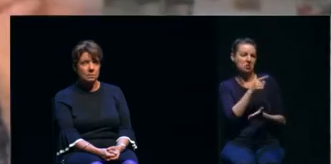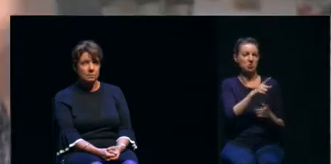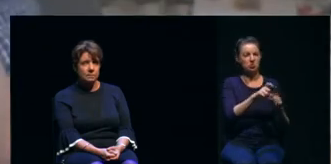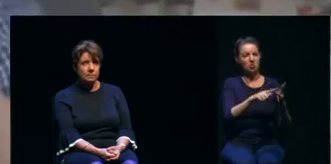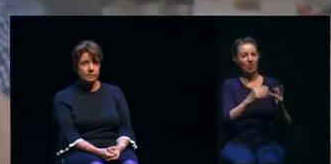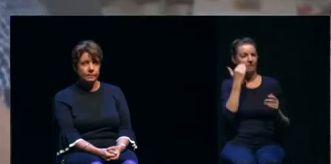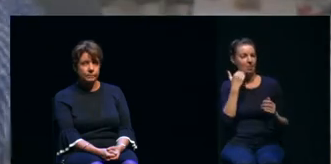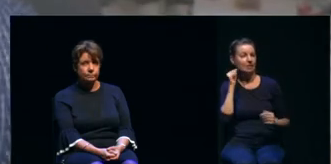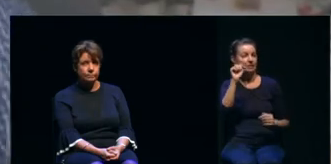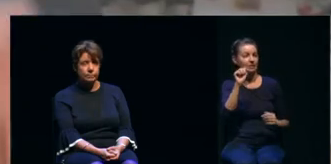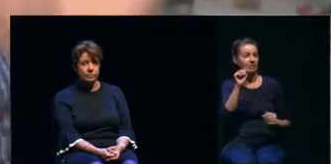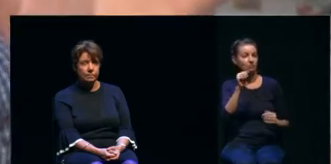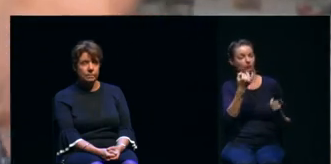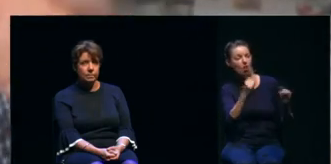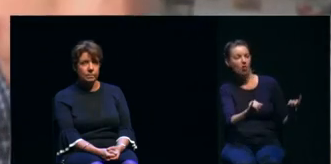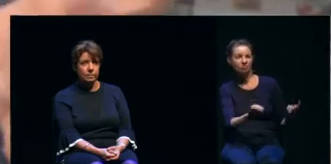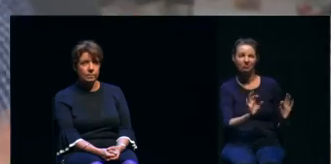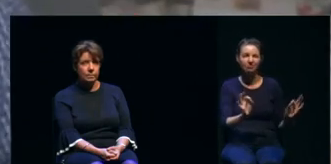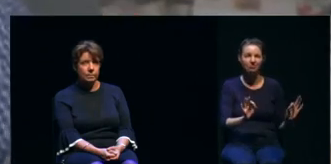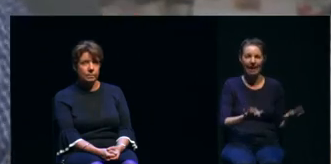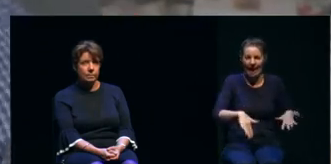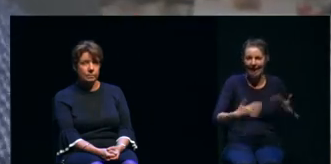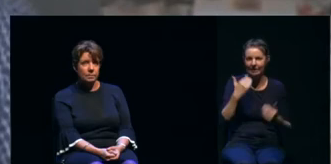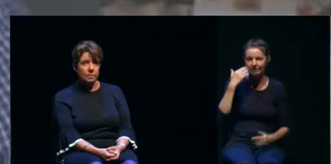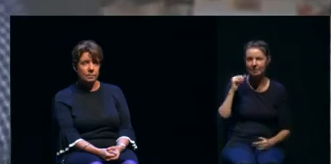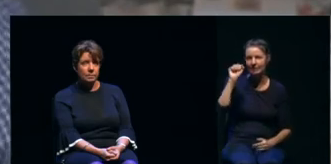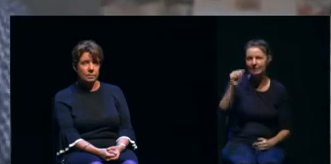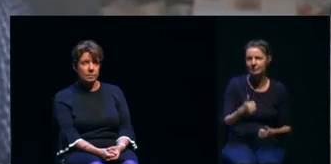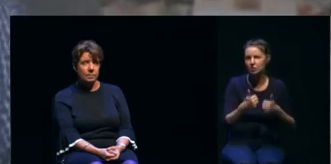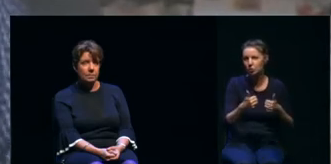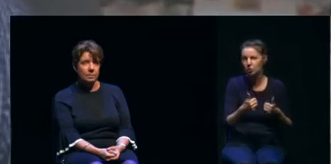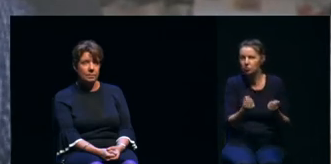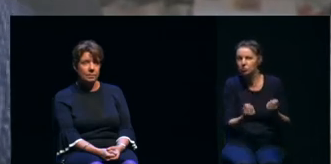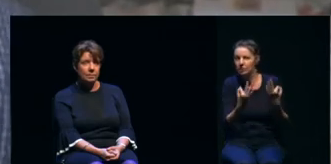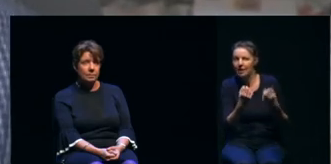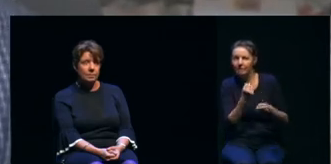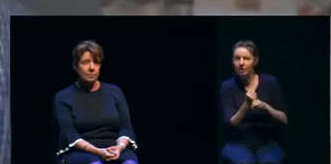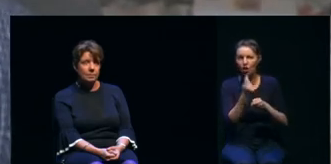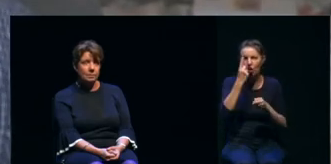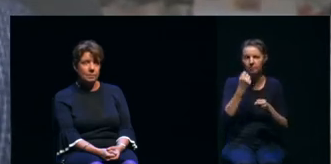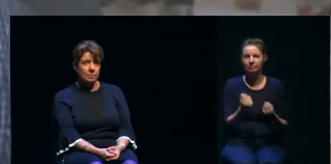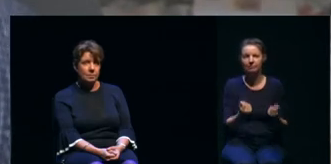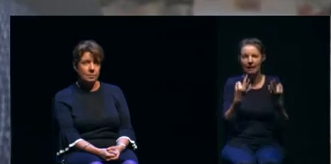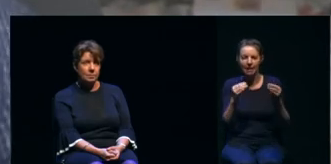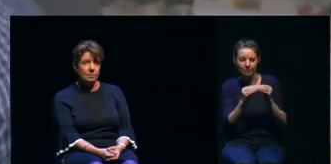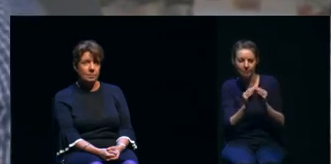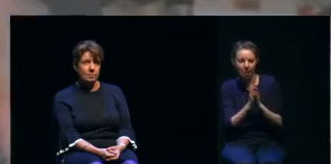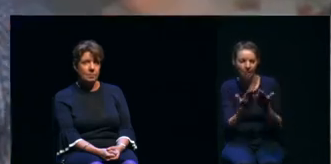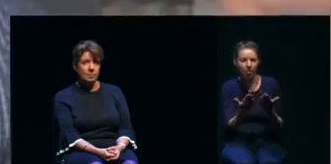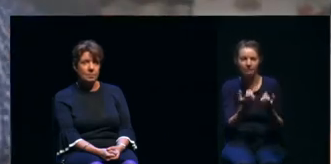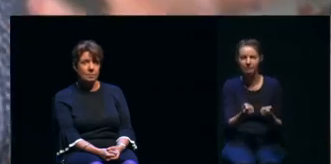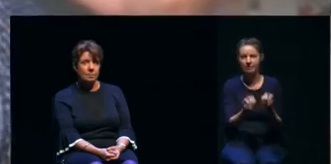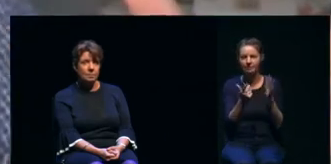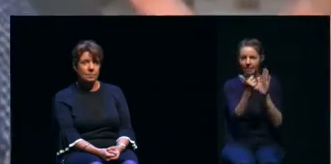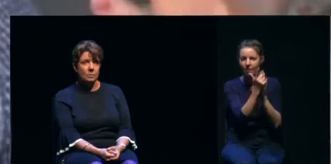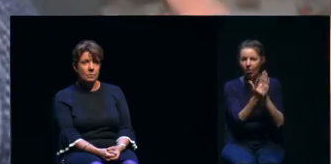any feminism, that's great. Like, kind of, it's feminism, there's no god of feminism, there's no bible of feminism, there are no laws of feminism. It is